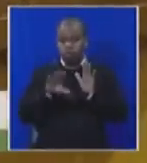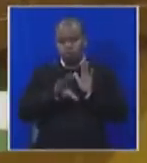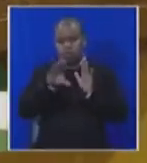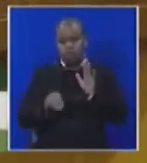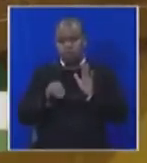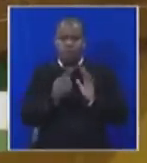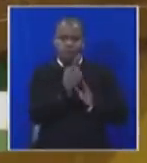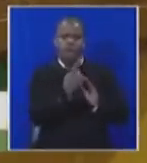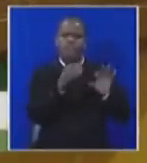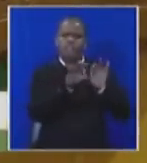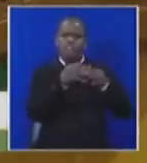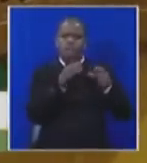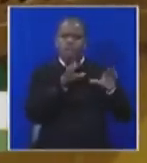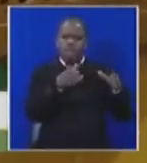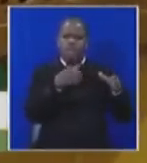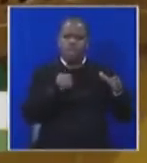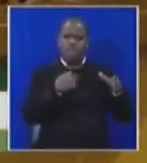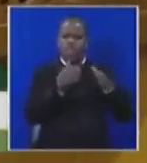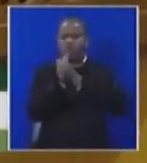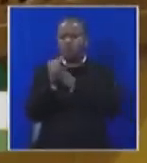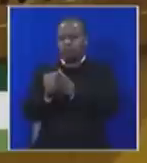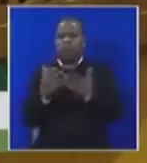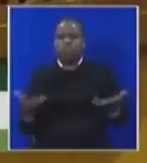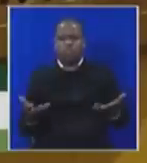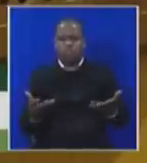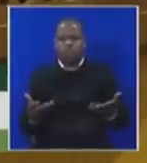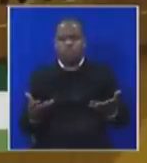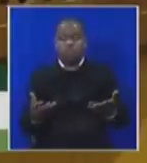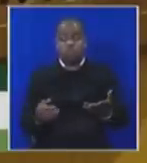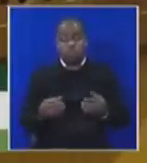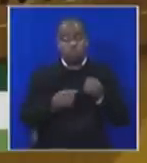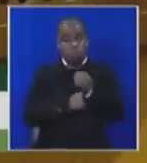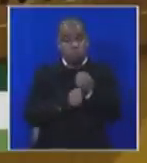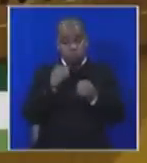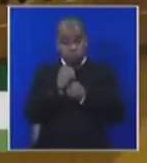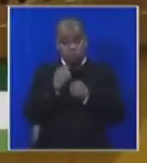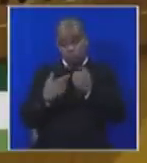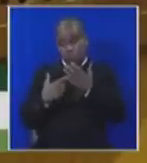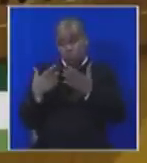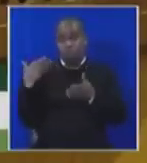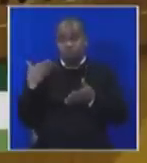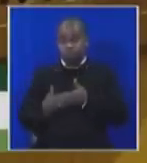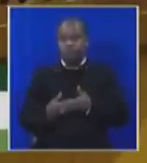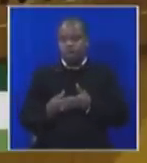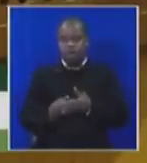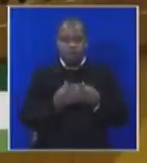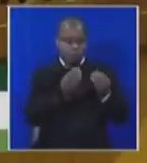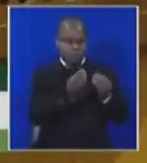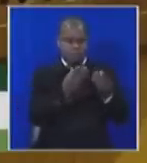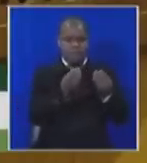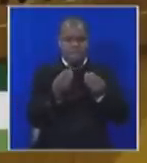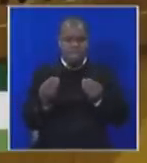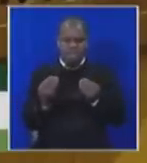one family. The fact is it's not. The truth is that it has systematically been captured by a number of families in the